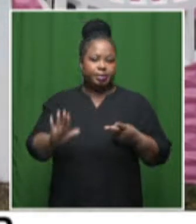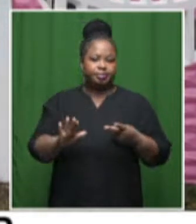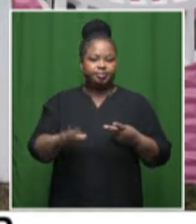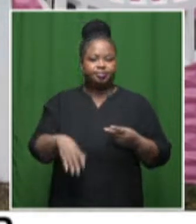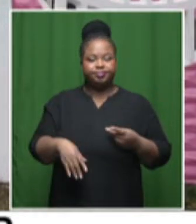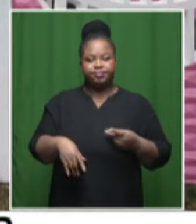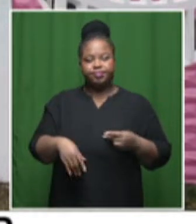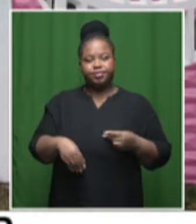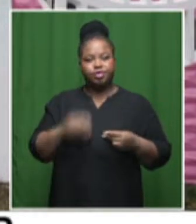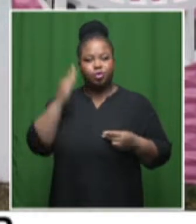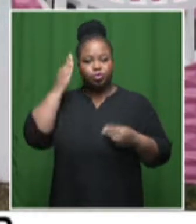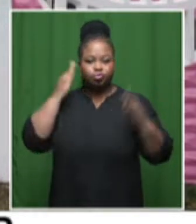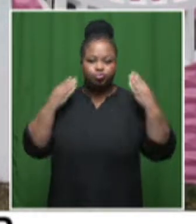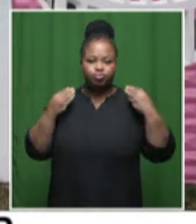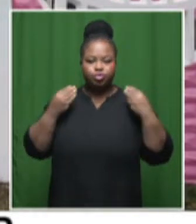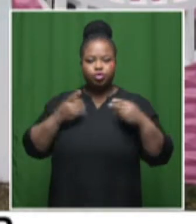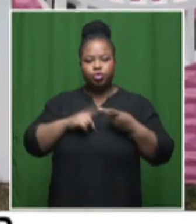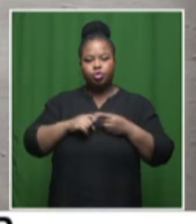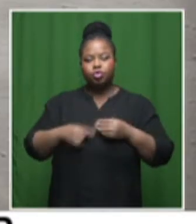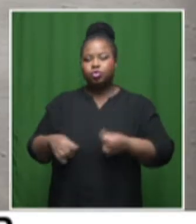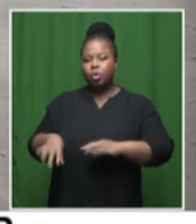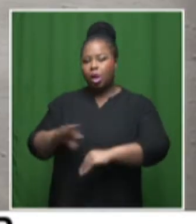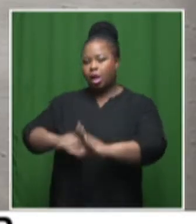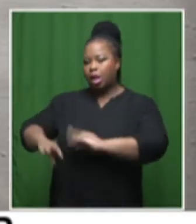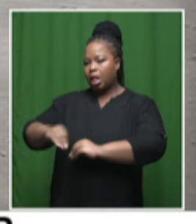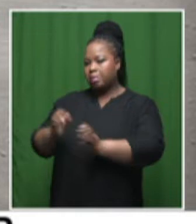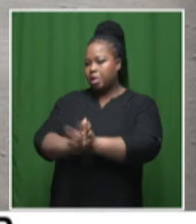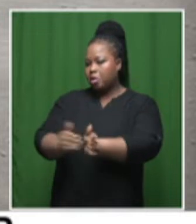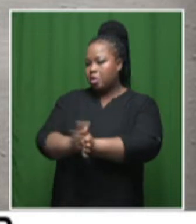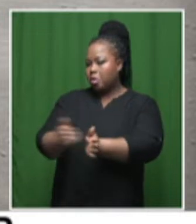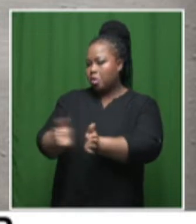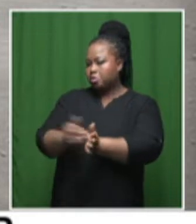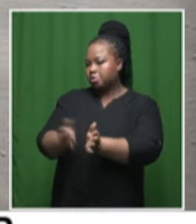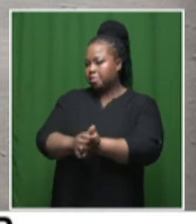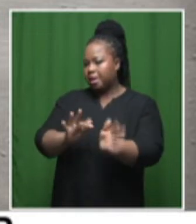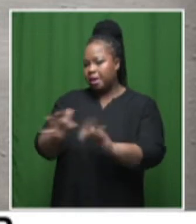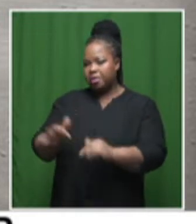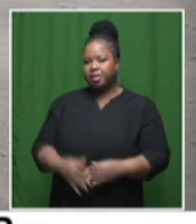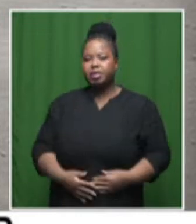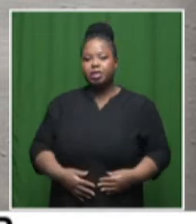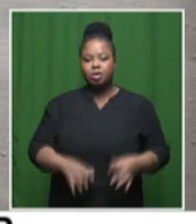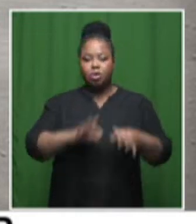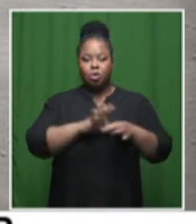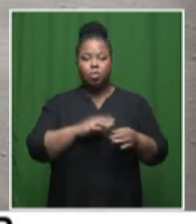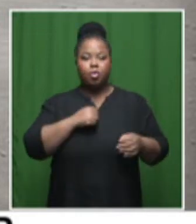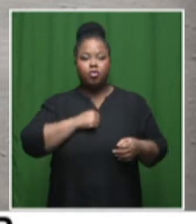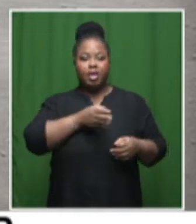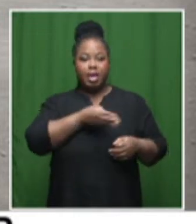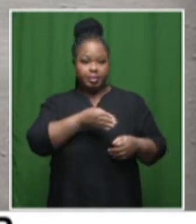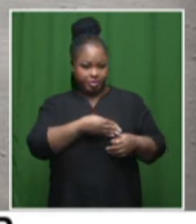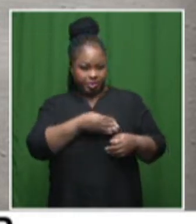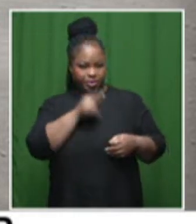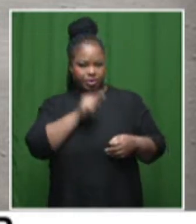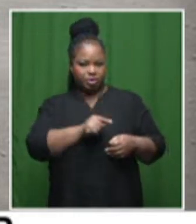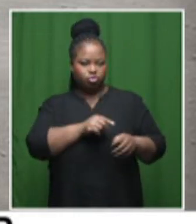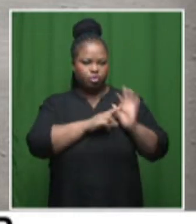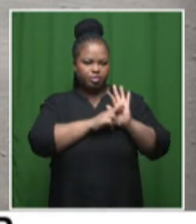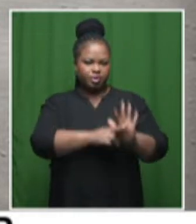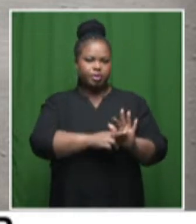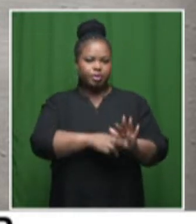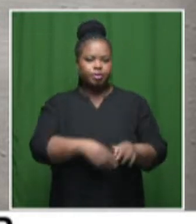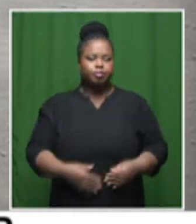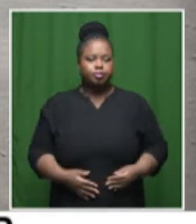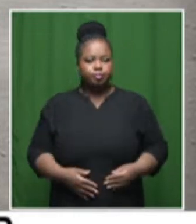the different kinds of gossip you'd hear in those spaces. And then Home of Empties is meant to represent the